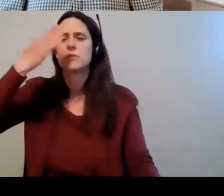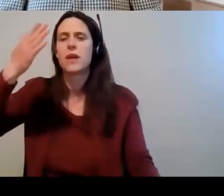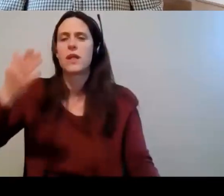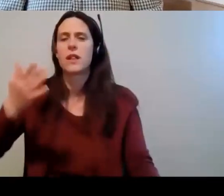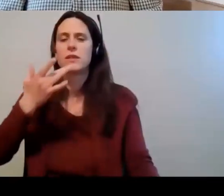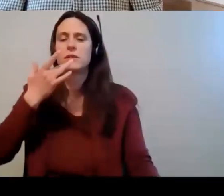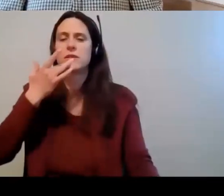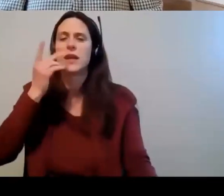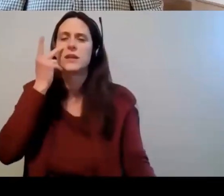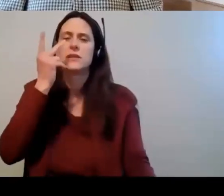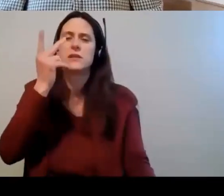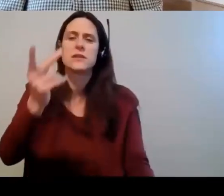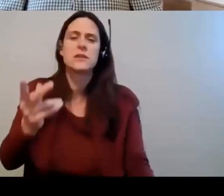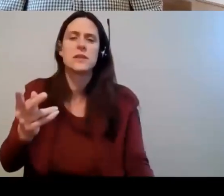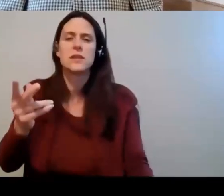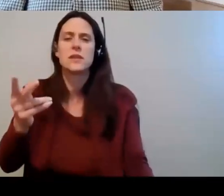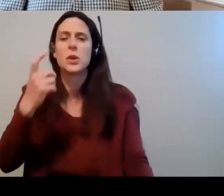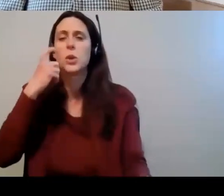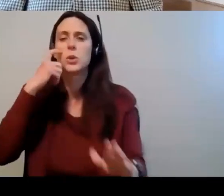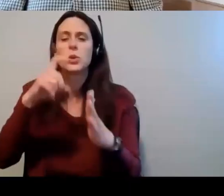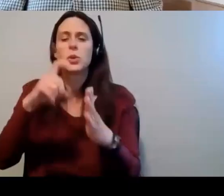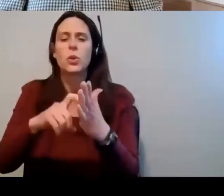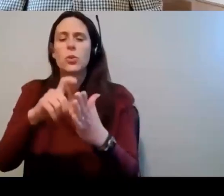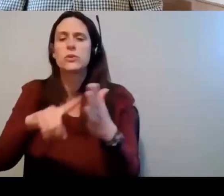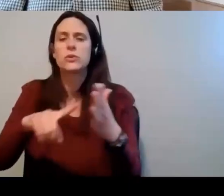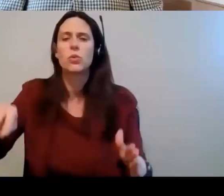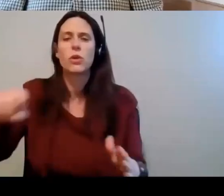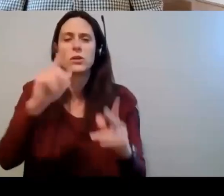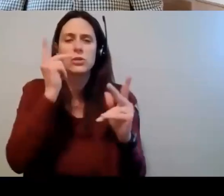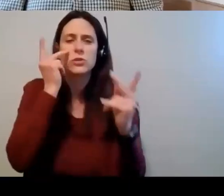Look around you. Notice what you see.